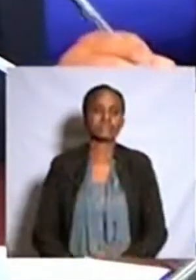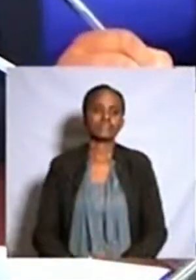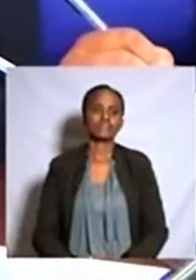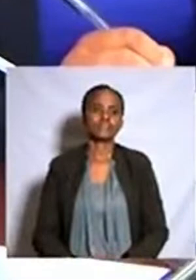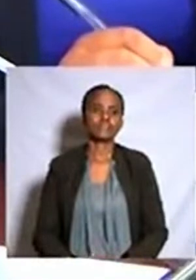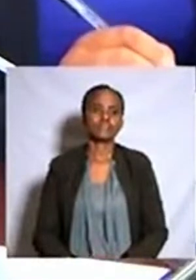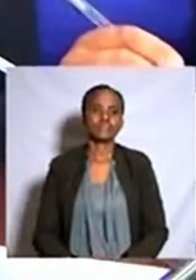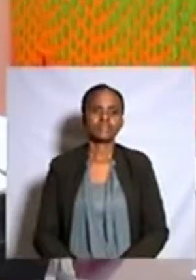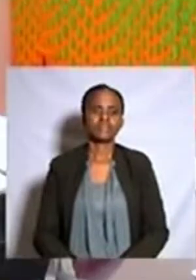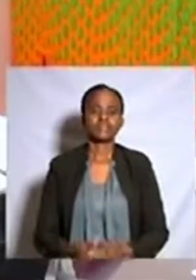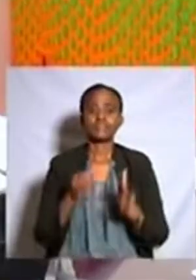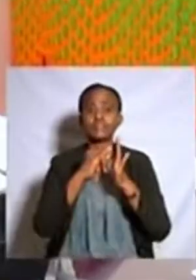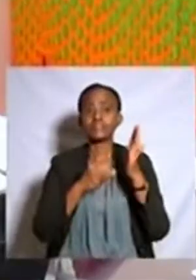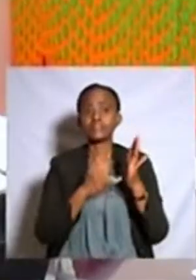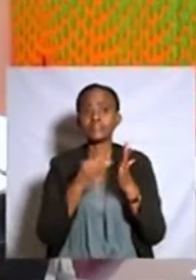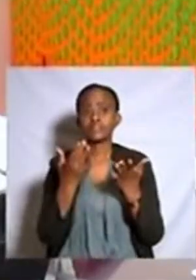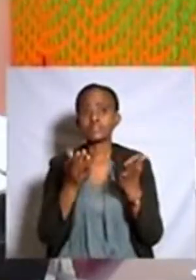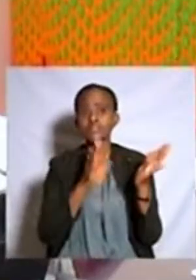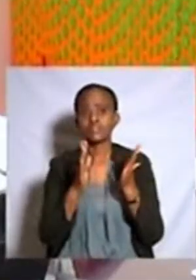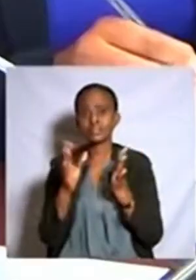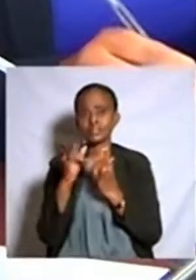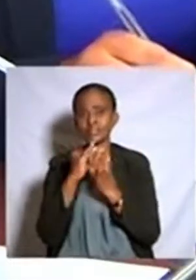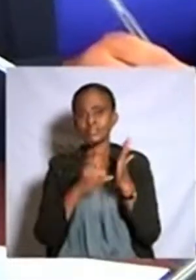It's supposed to be January?